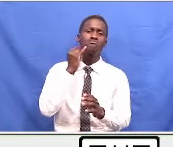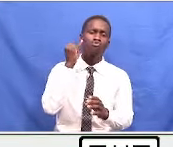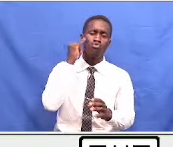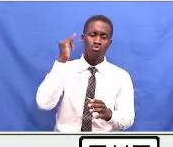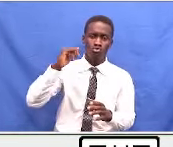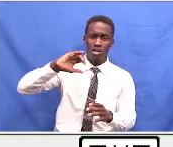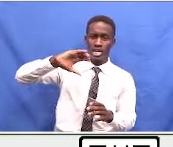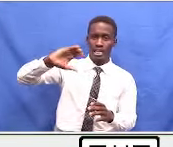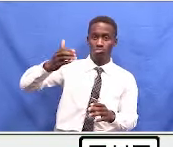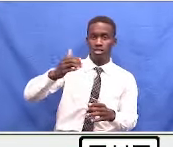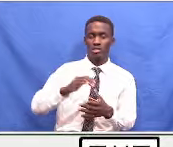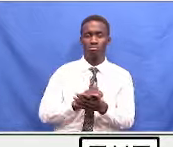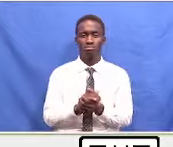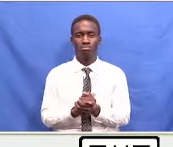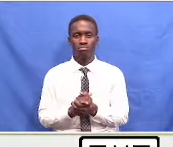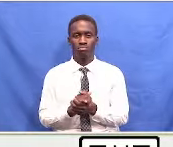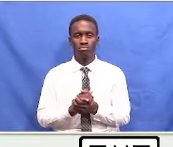Samira Mohammed with details on that.